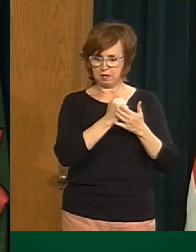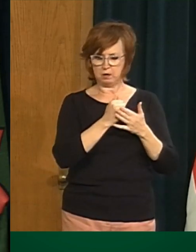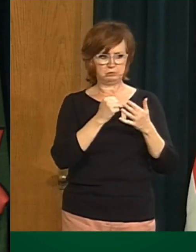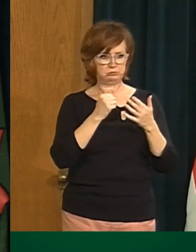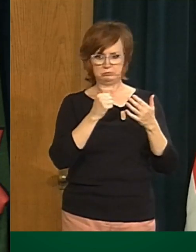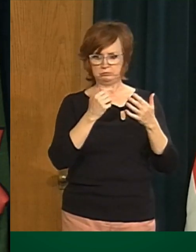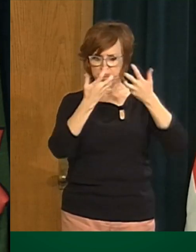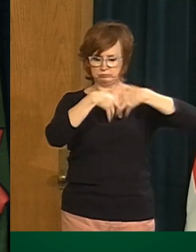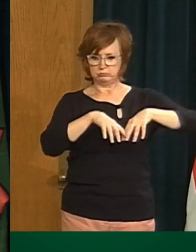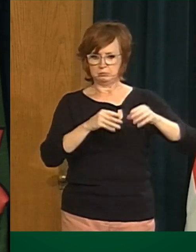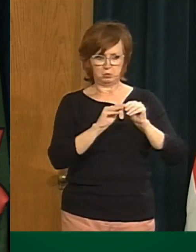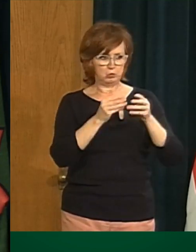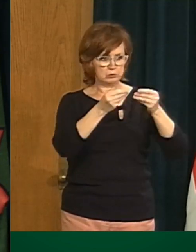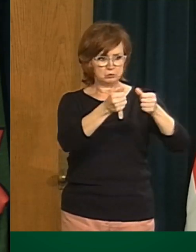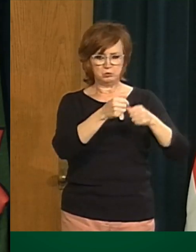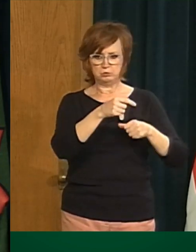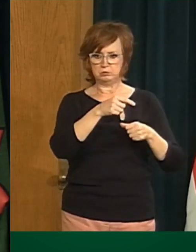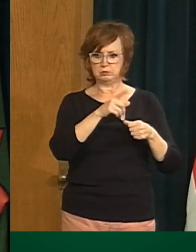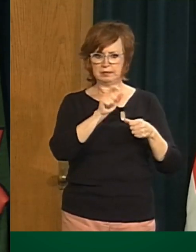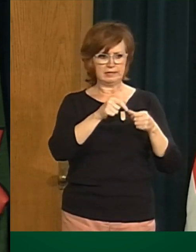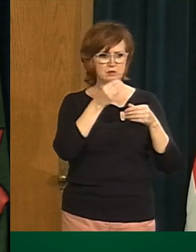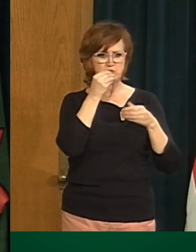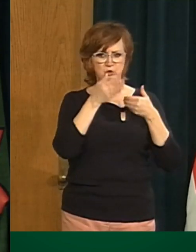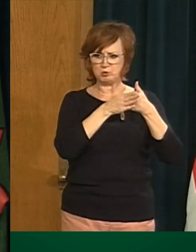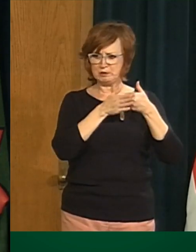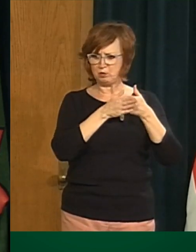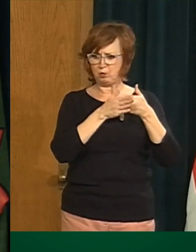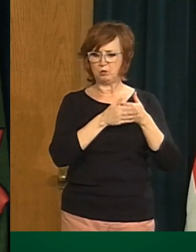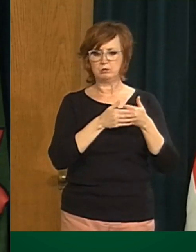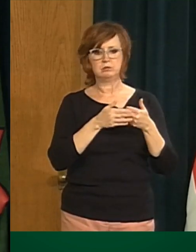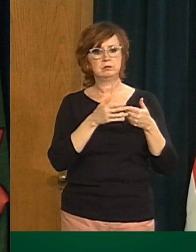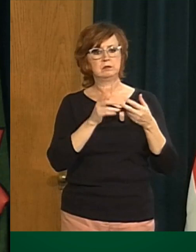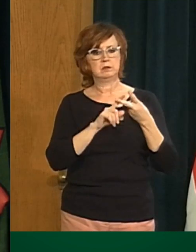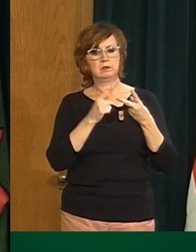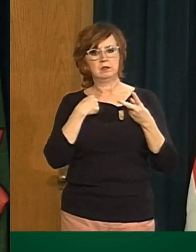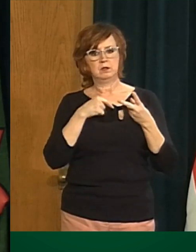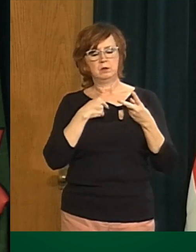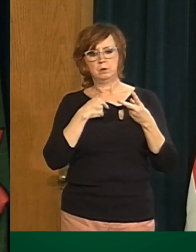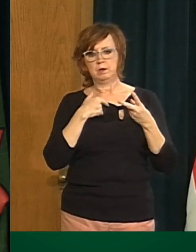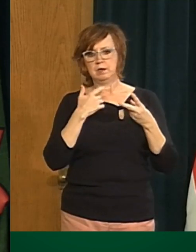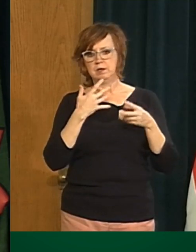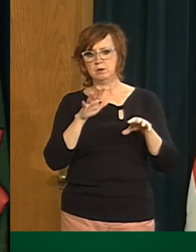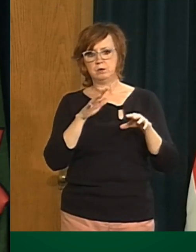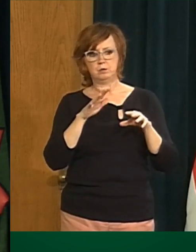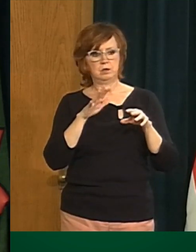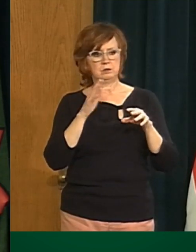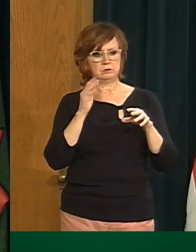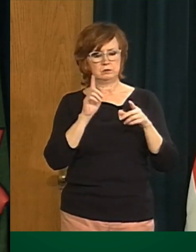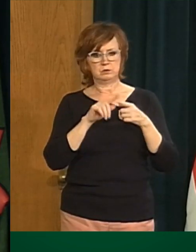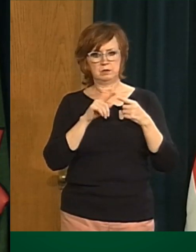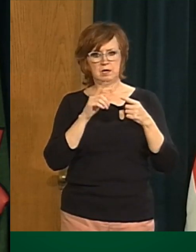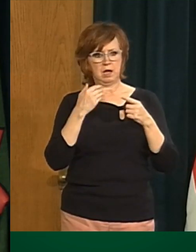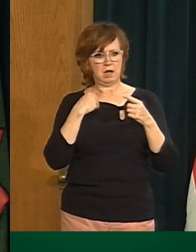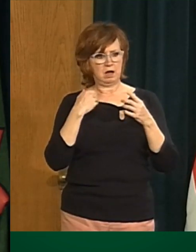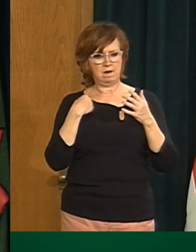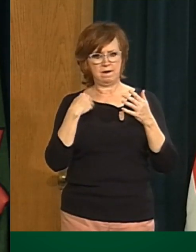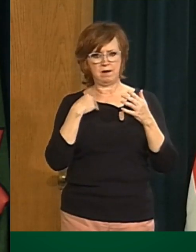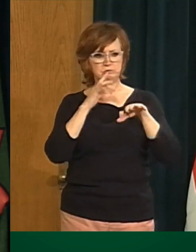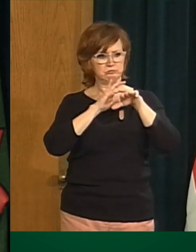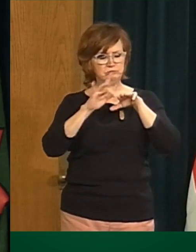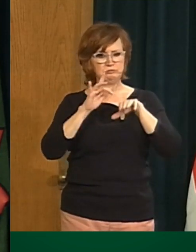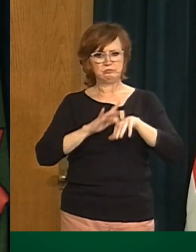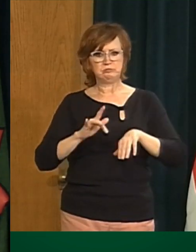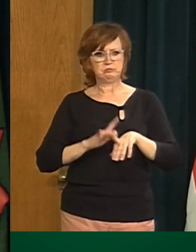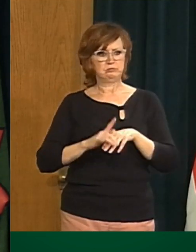of isolation units, understanding that there are not vast amounts of rental properties that may be vacant and open for